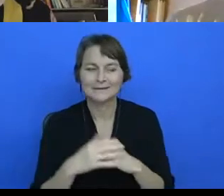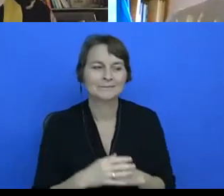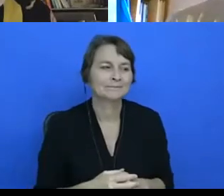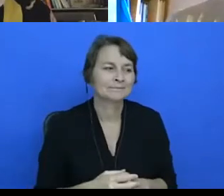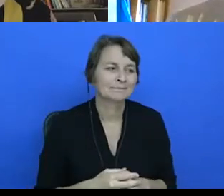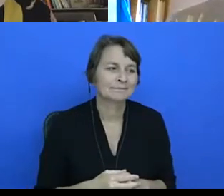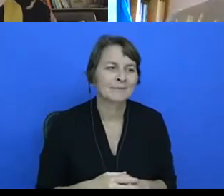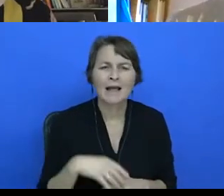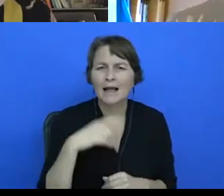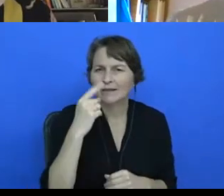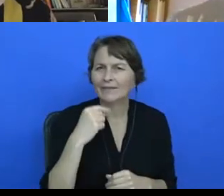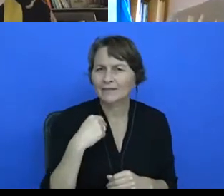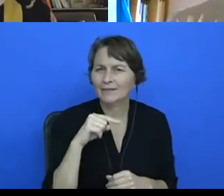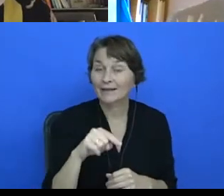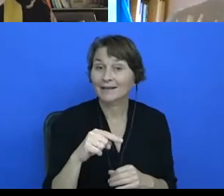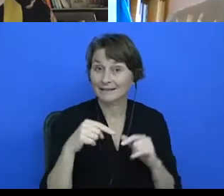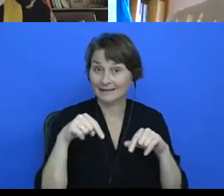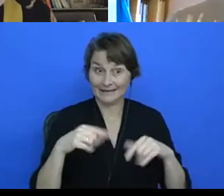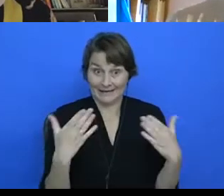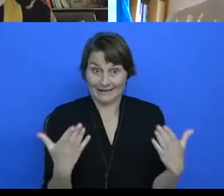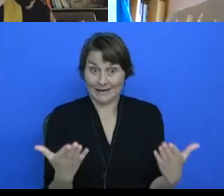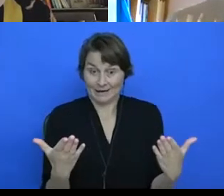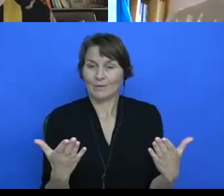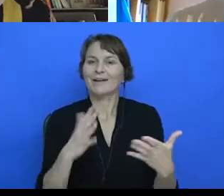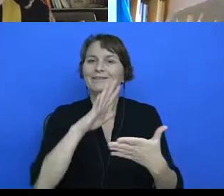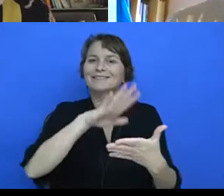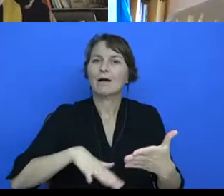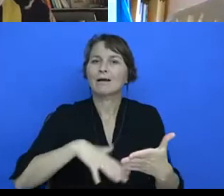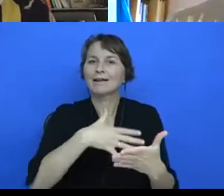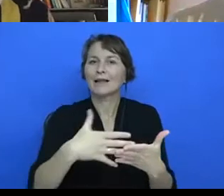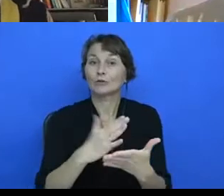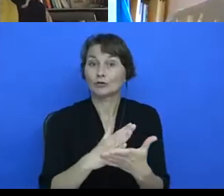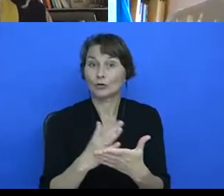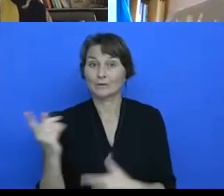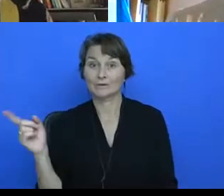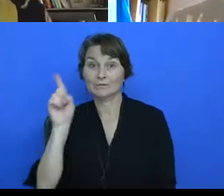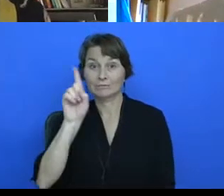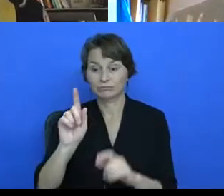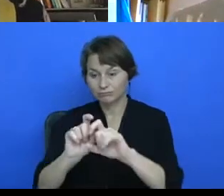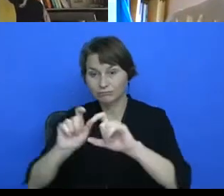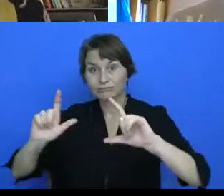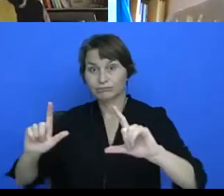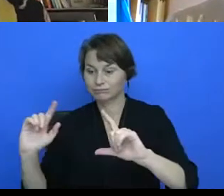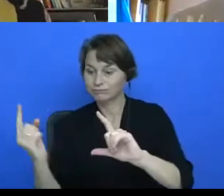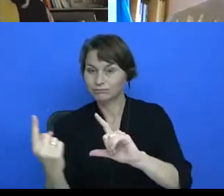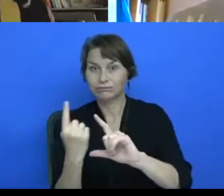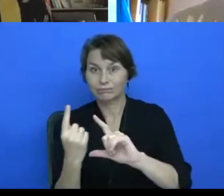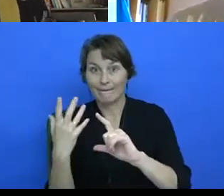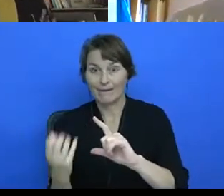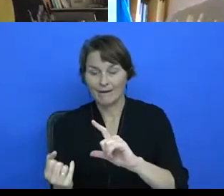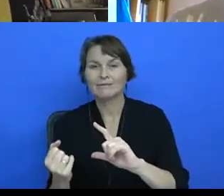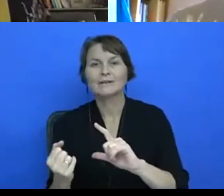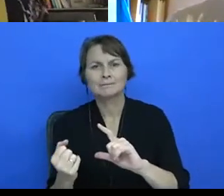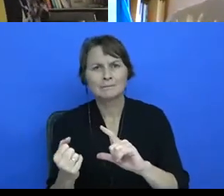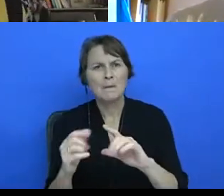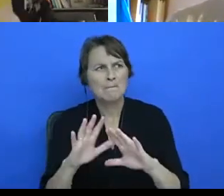as we have sign language interpreters here, that they are really important to figure out with respect to